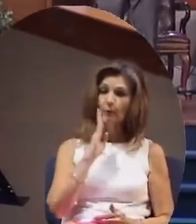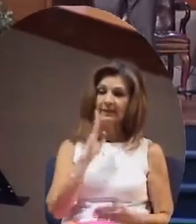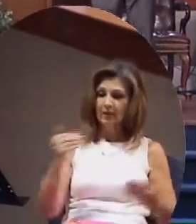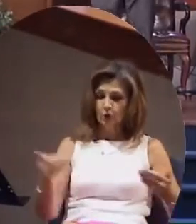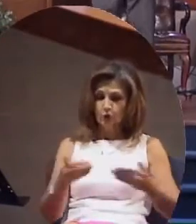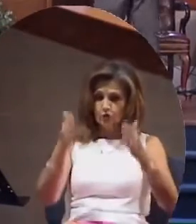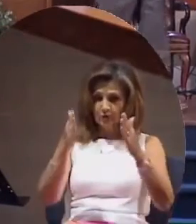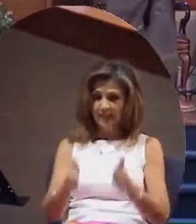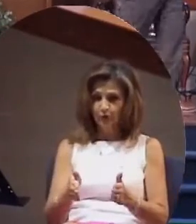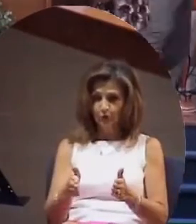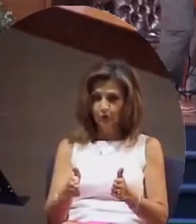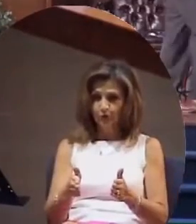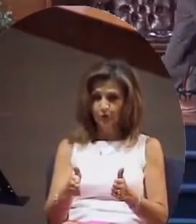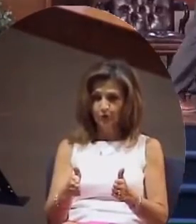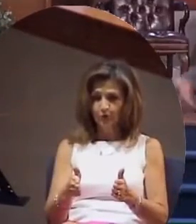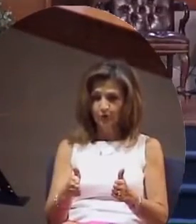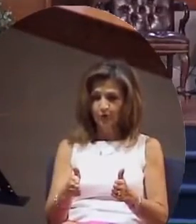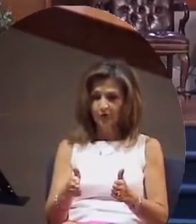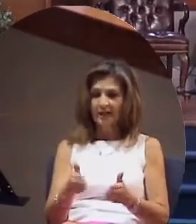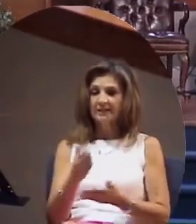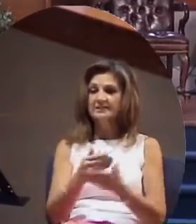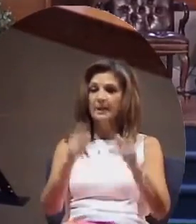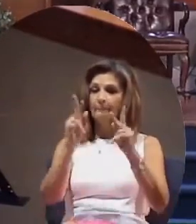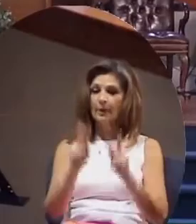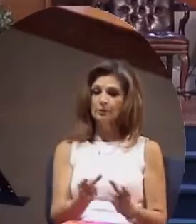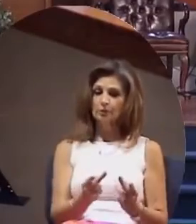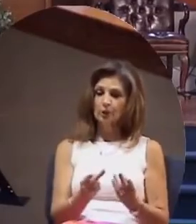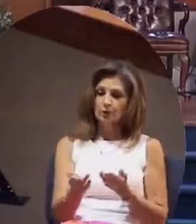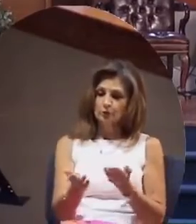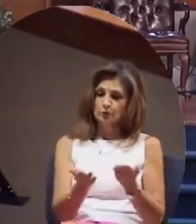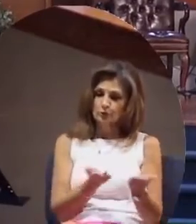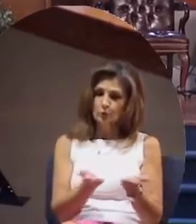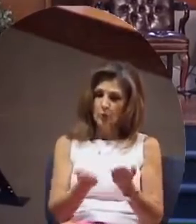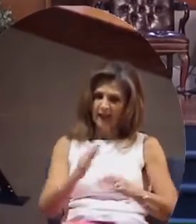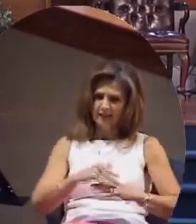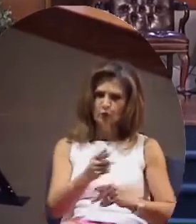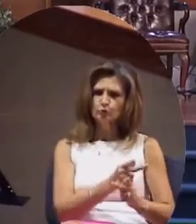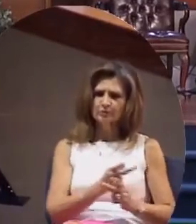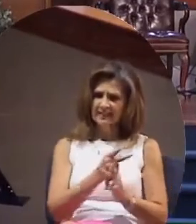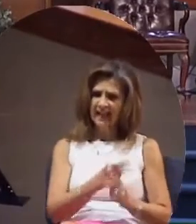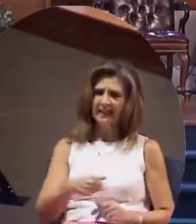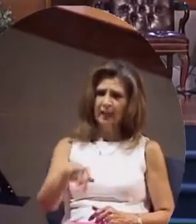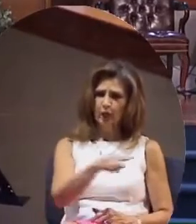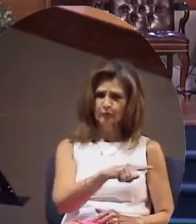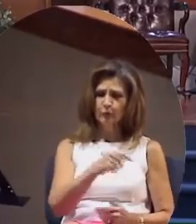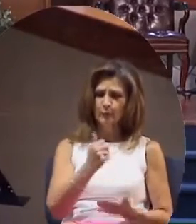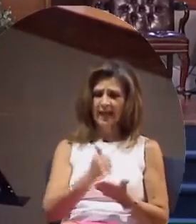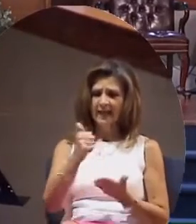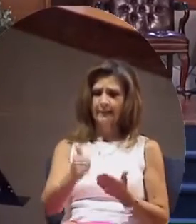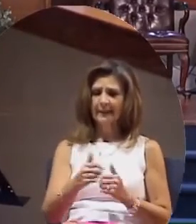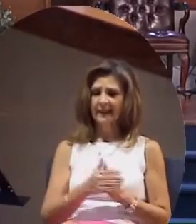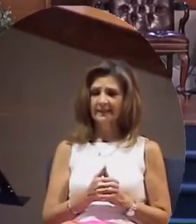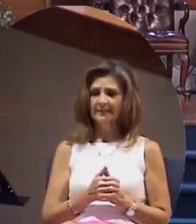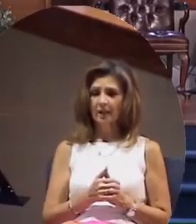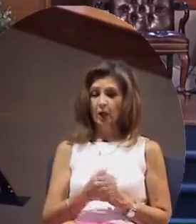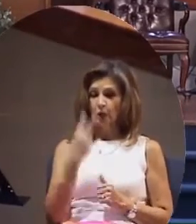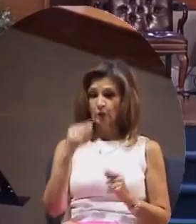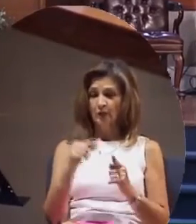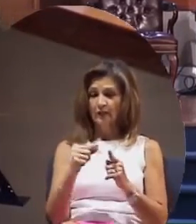greeter. There's going to be somebody to wait on you. They're going to take care of you. Yeah. Amen. Yeah. You